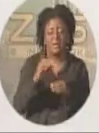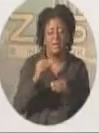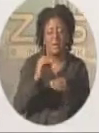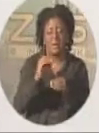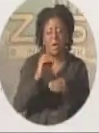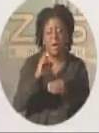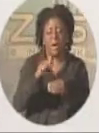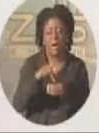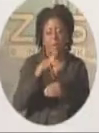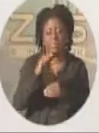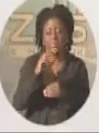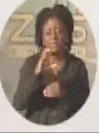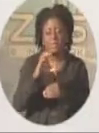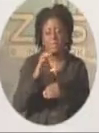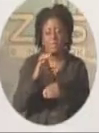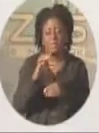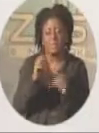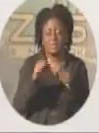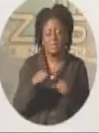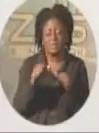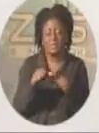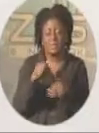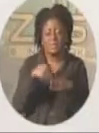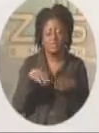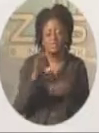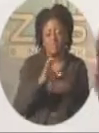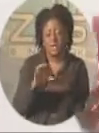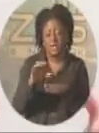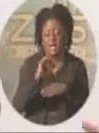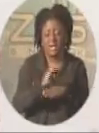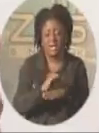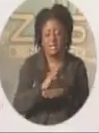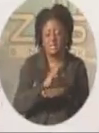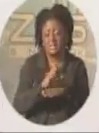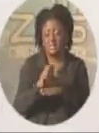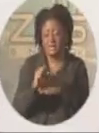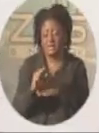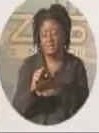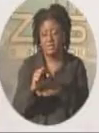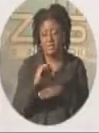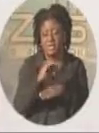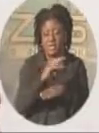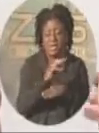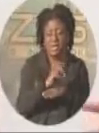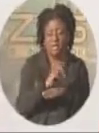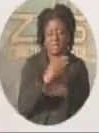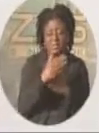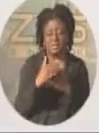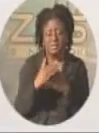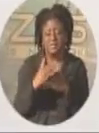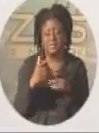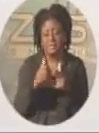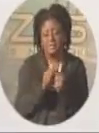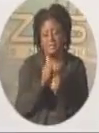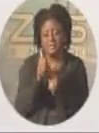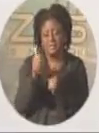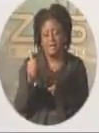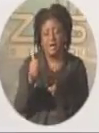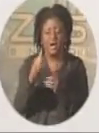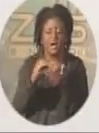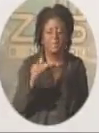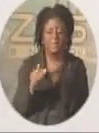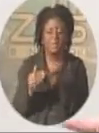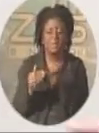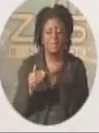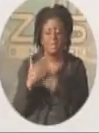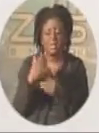up shortly, San Salvador, Nicaragua, some of these far-flung communities.